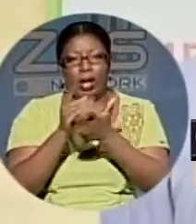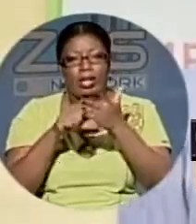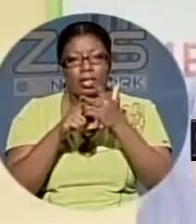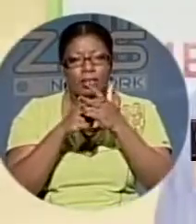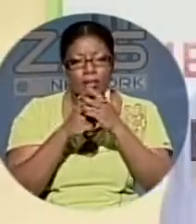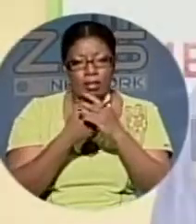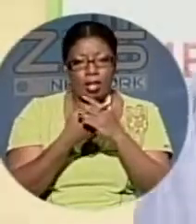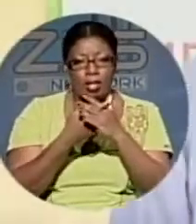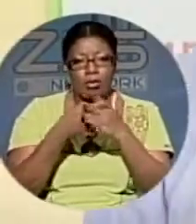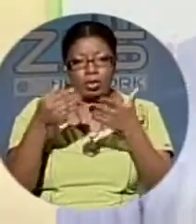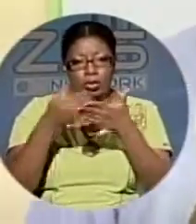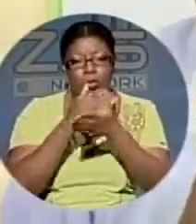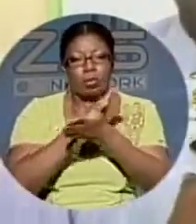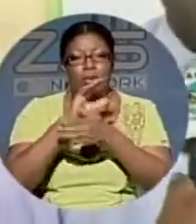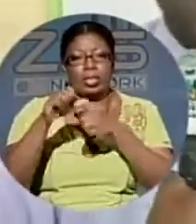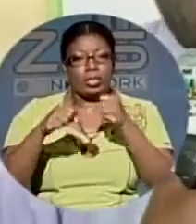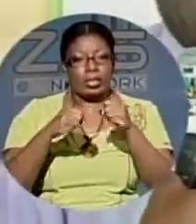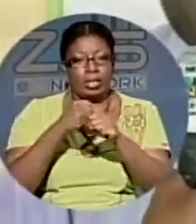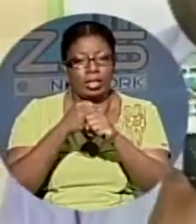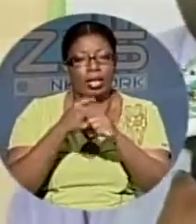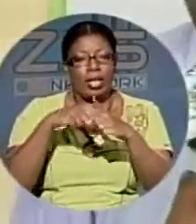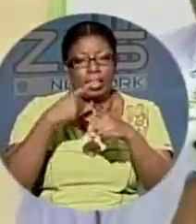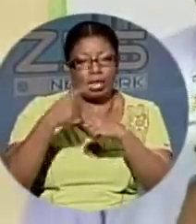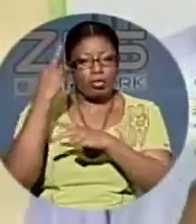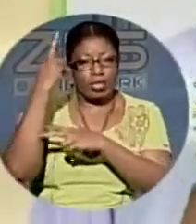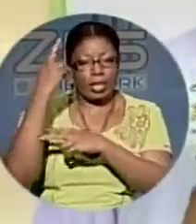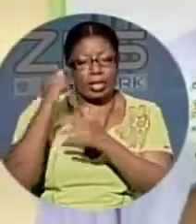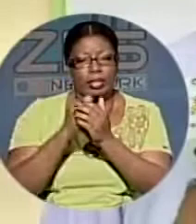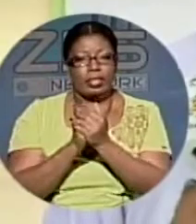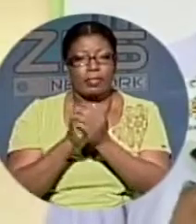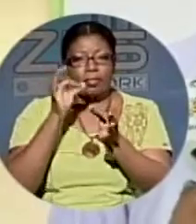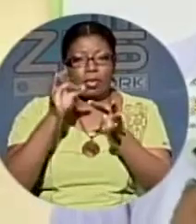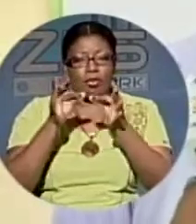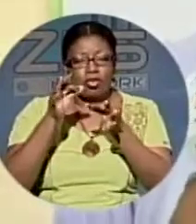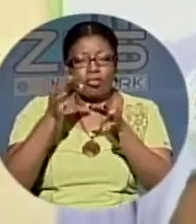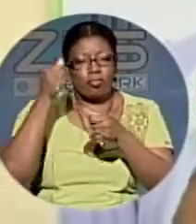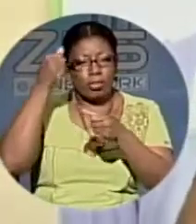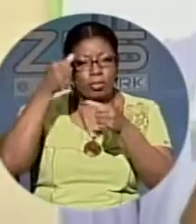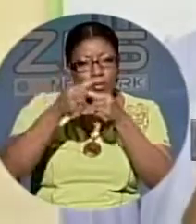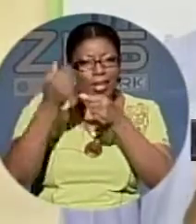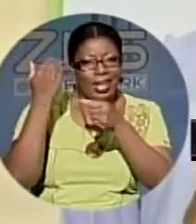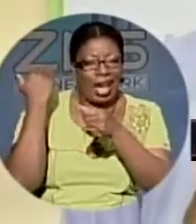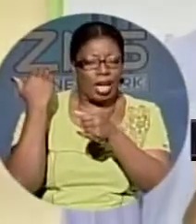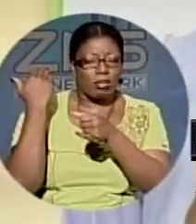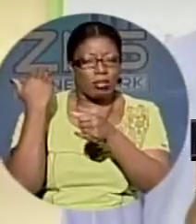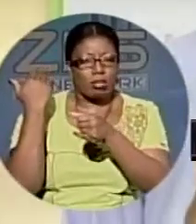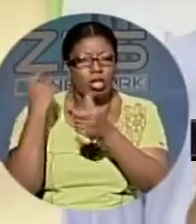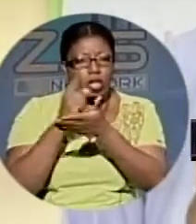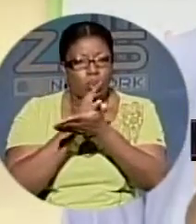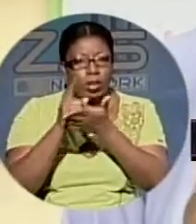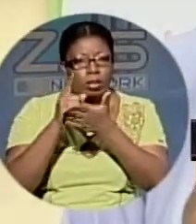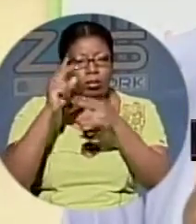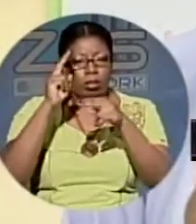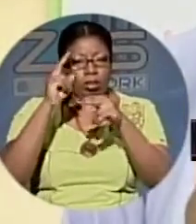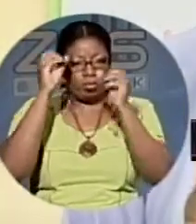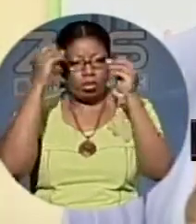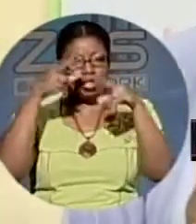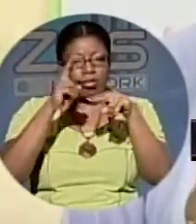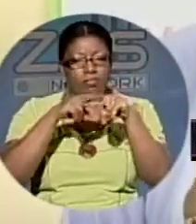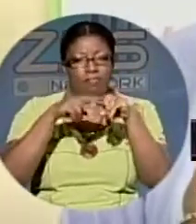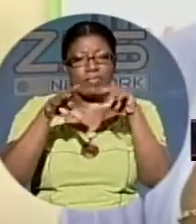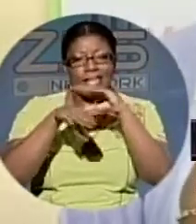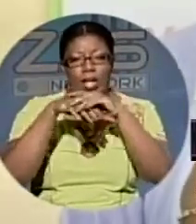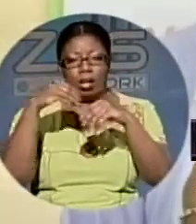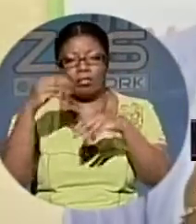actually being realized. If you remember last week, our teachers, they sat out Monday and